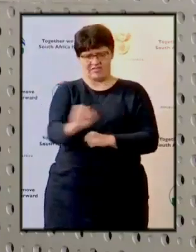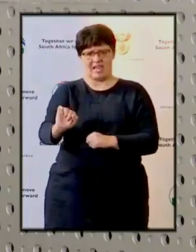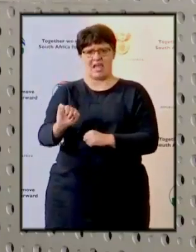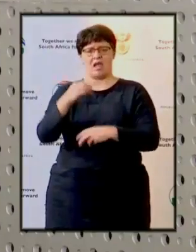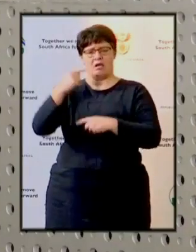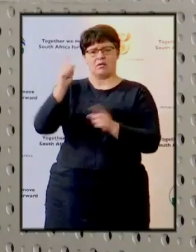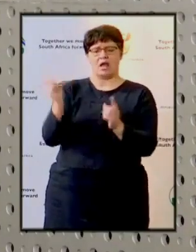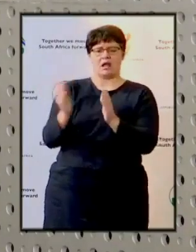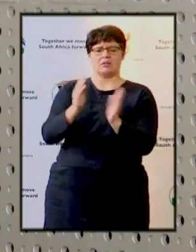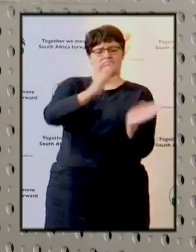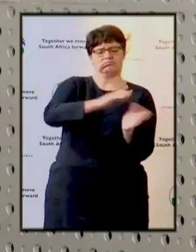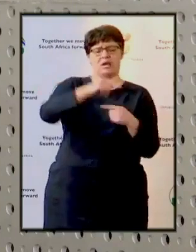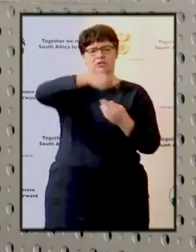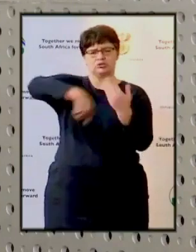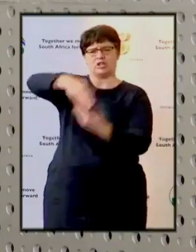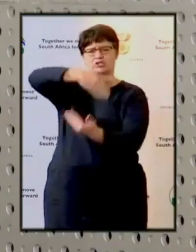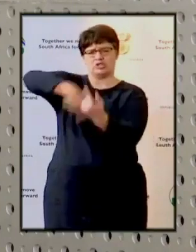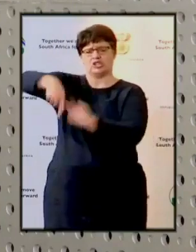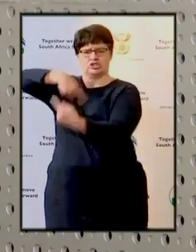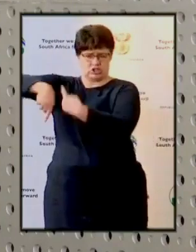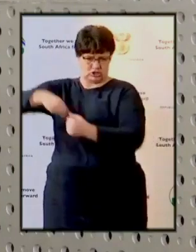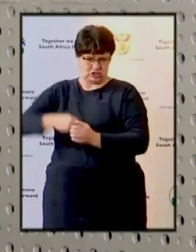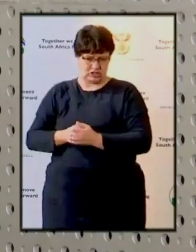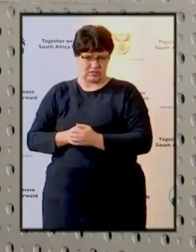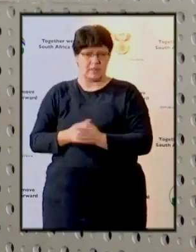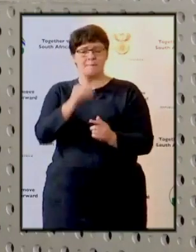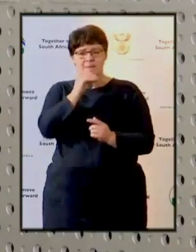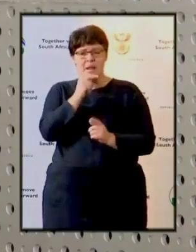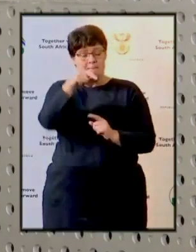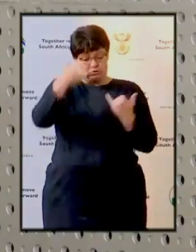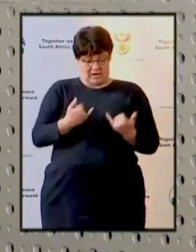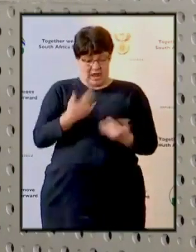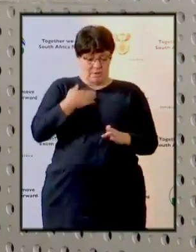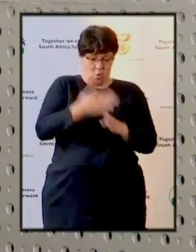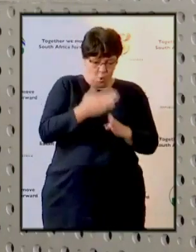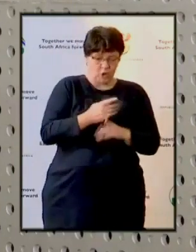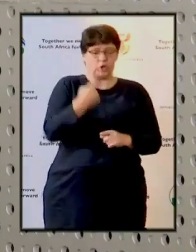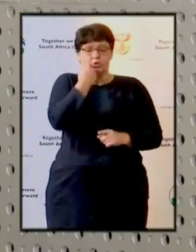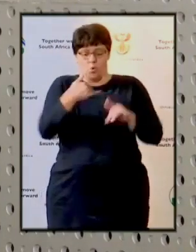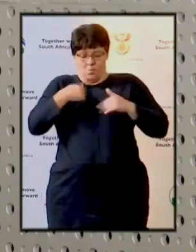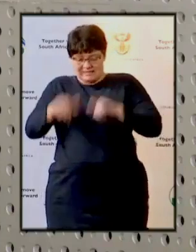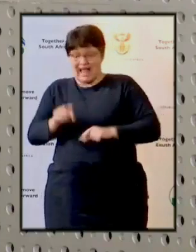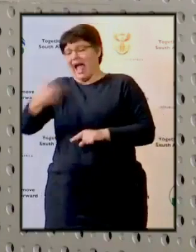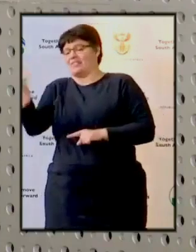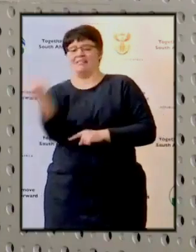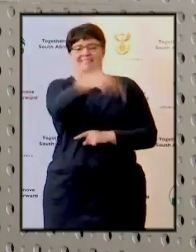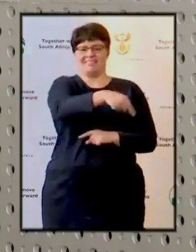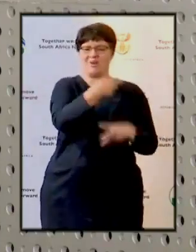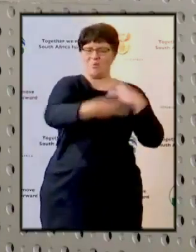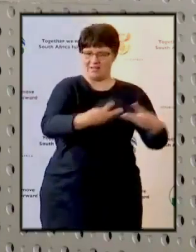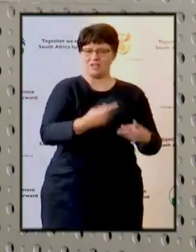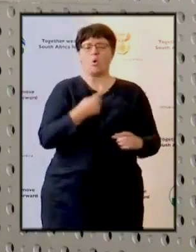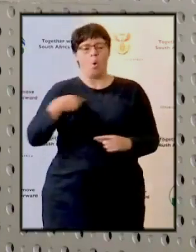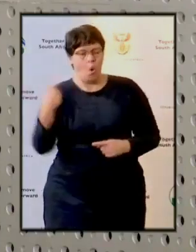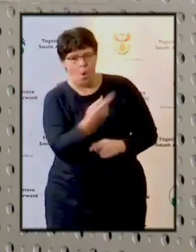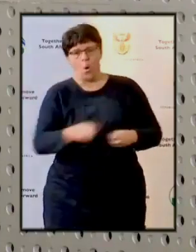rotation or their work arrangements so that they rotate people, so that every worker is able to have a chance to